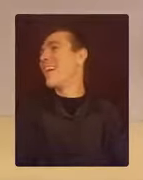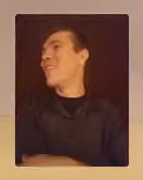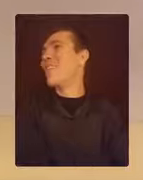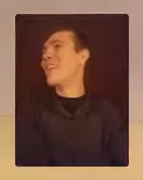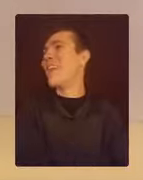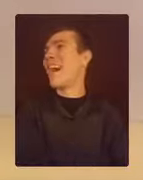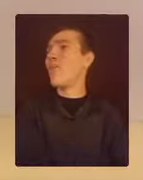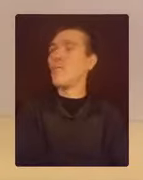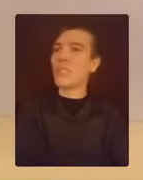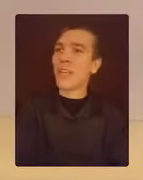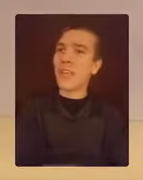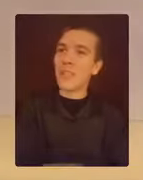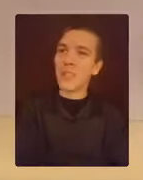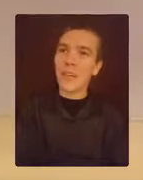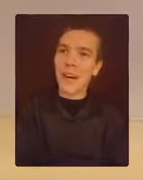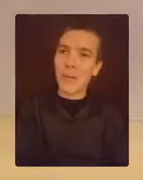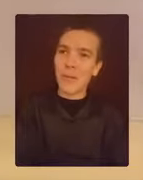I know that